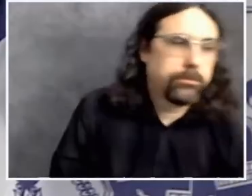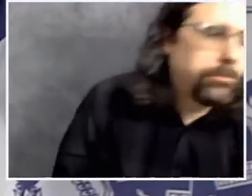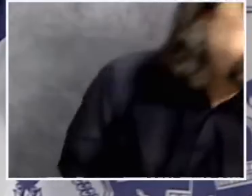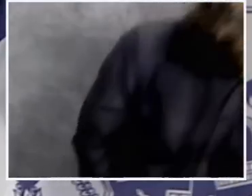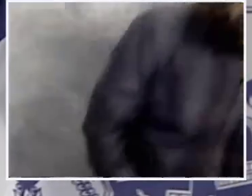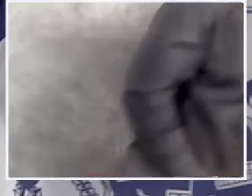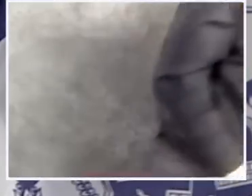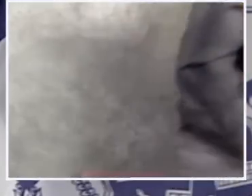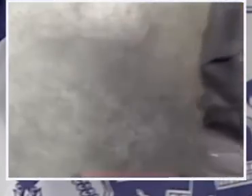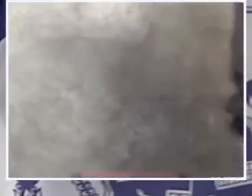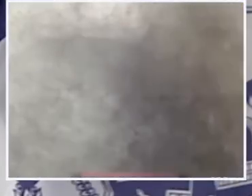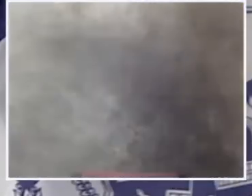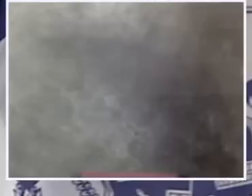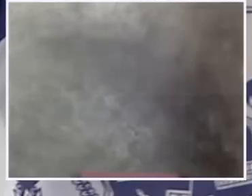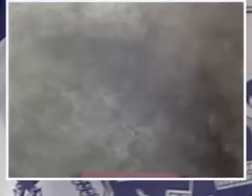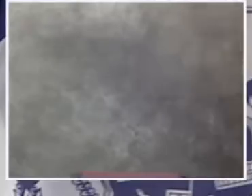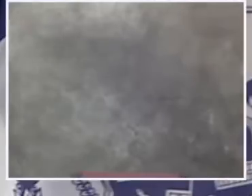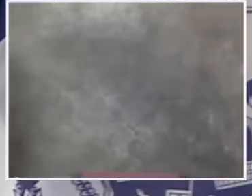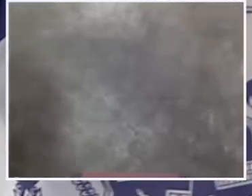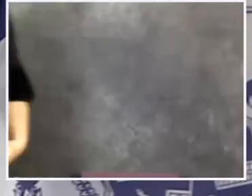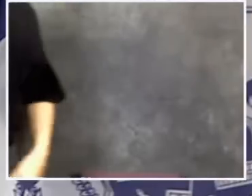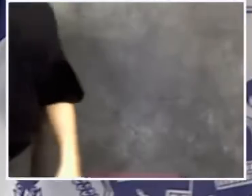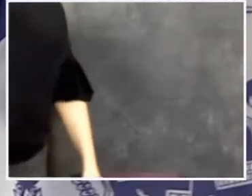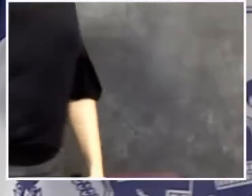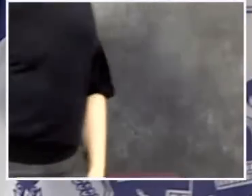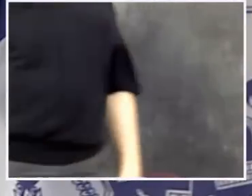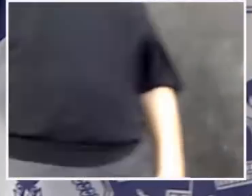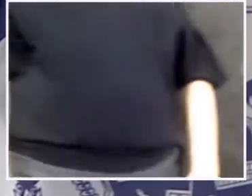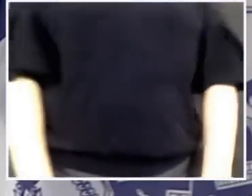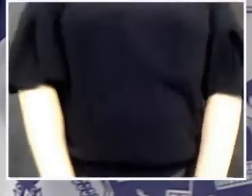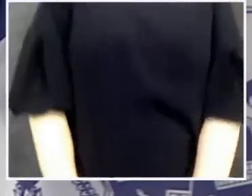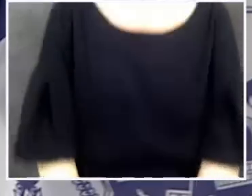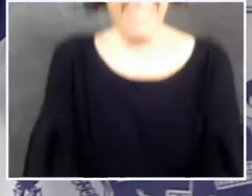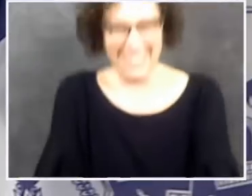ciudad de Nueva York durante esta crisis.